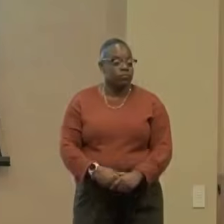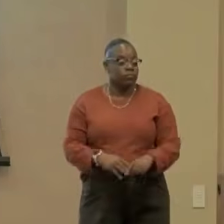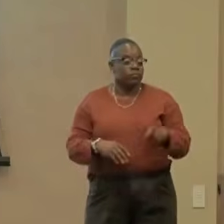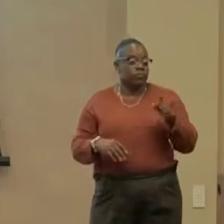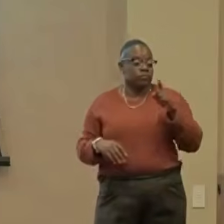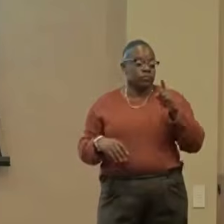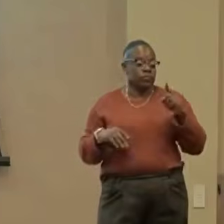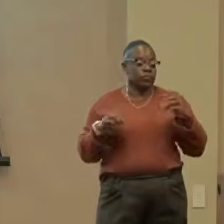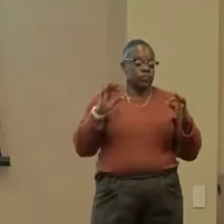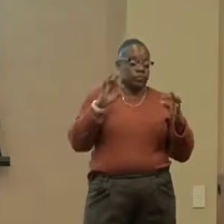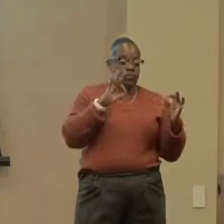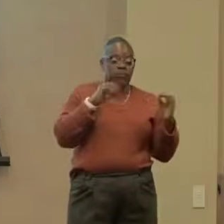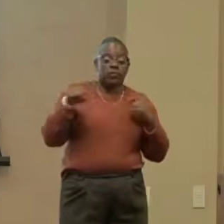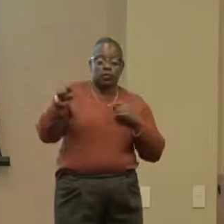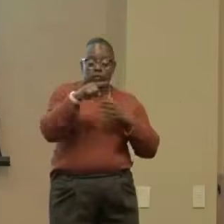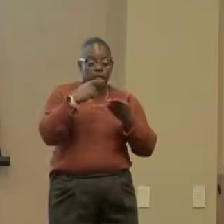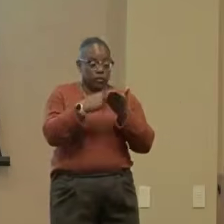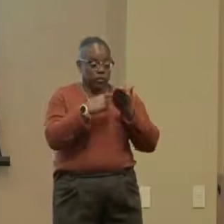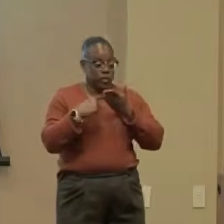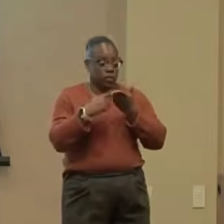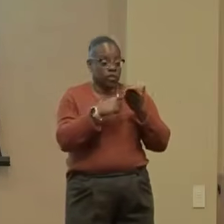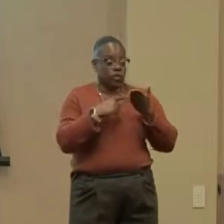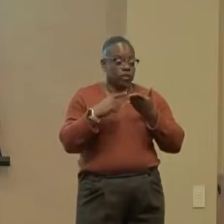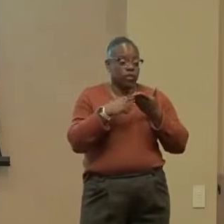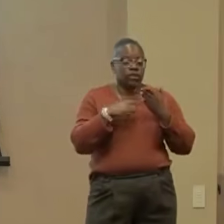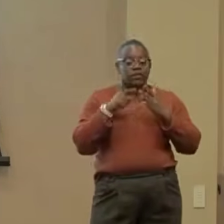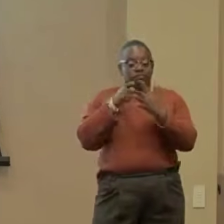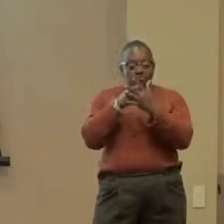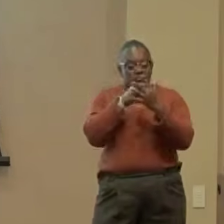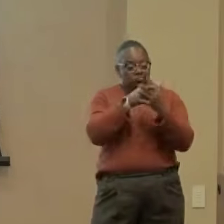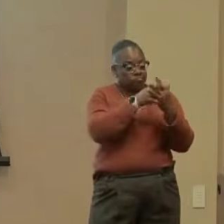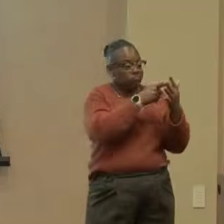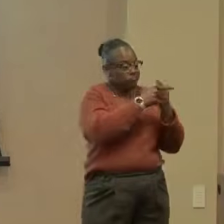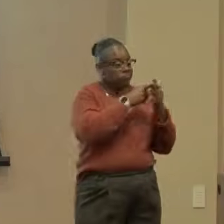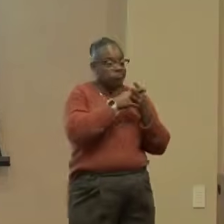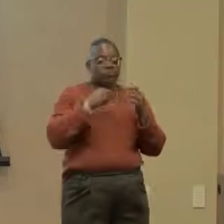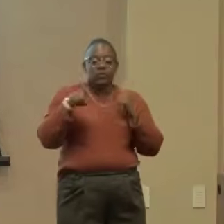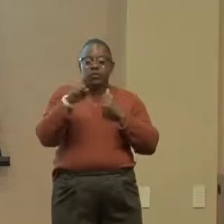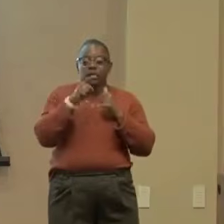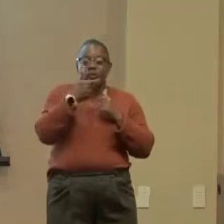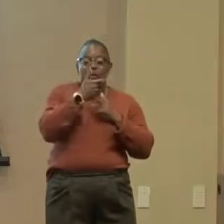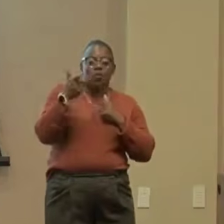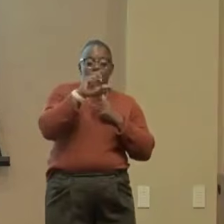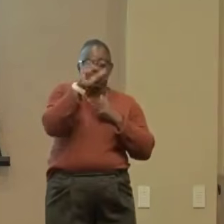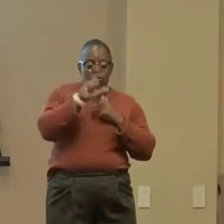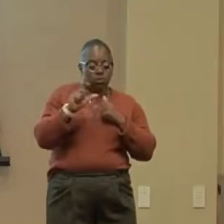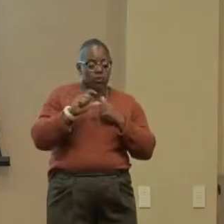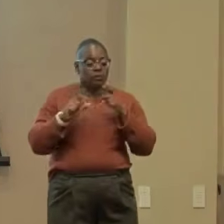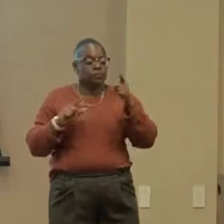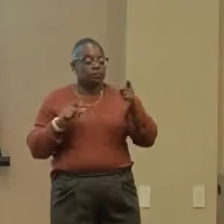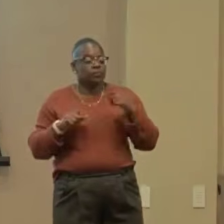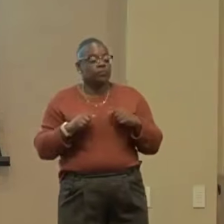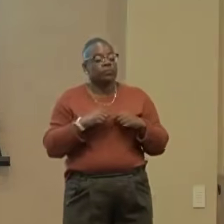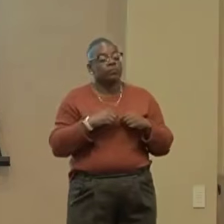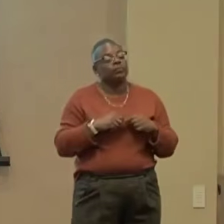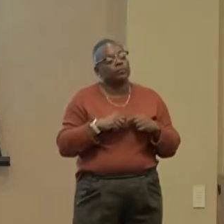feedback, and what you're all discussing and sharing really seems to resonate with everyone who's tuning in as well. And a few